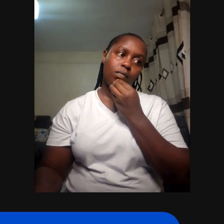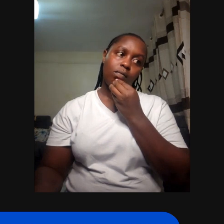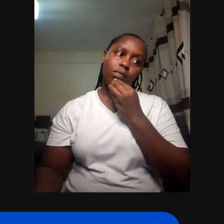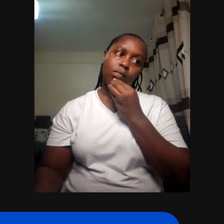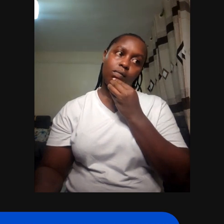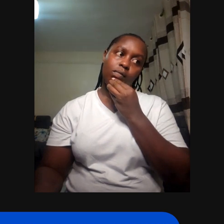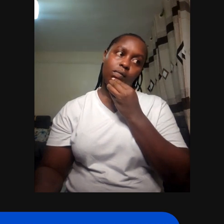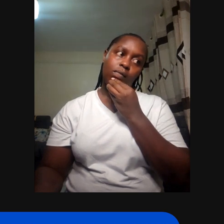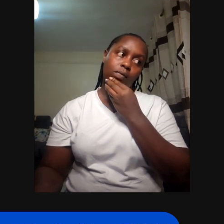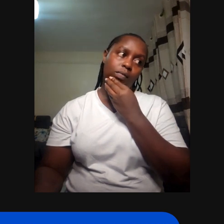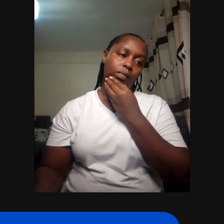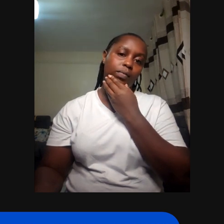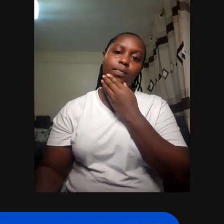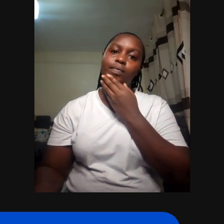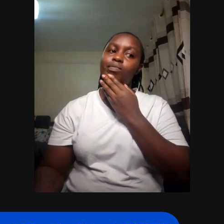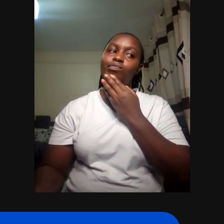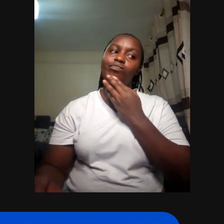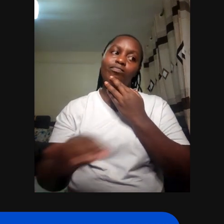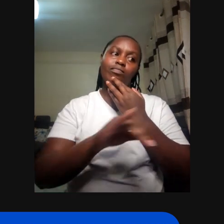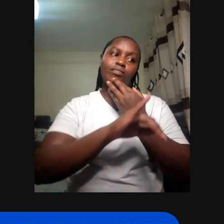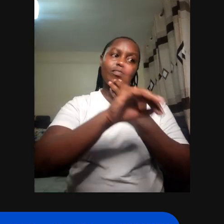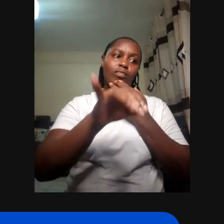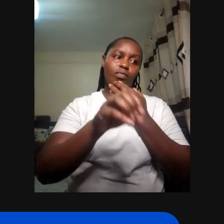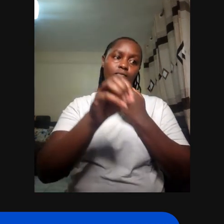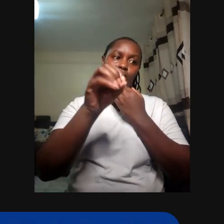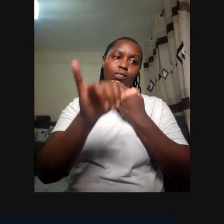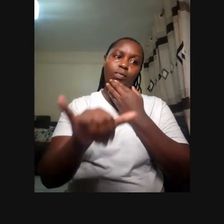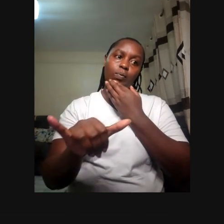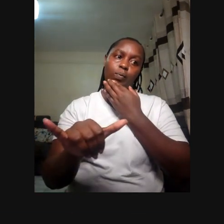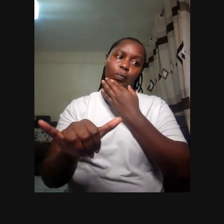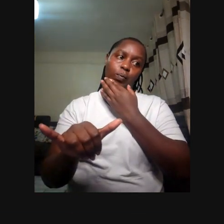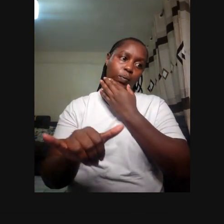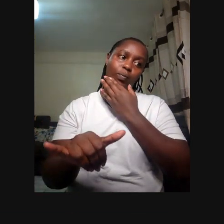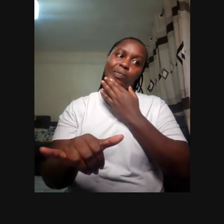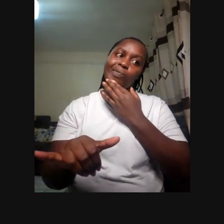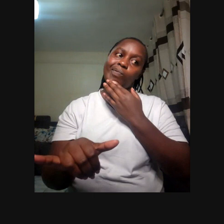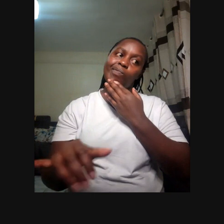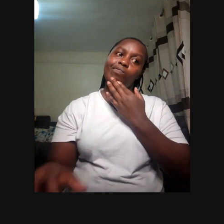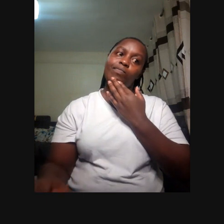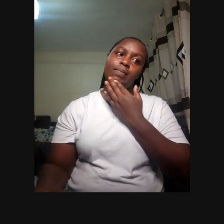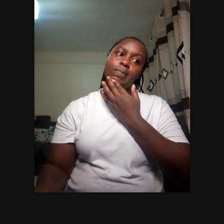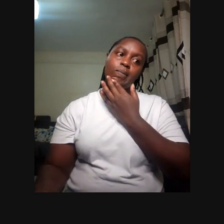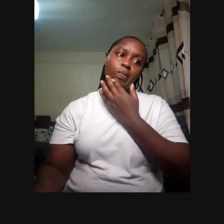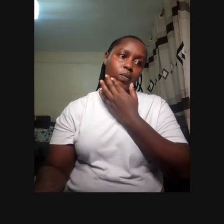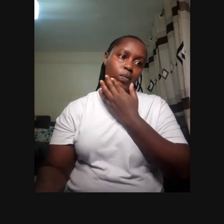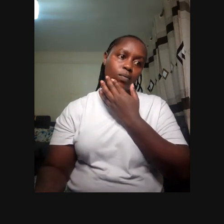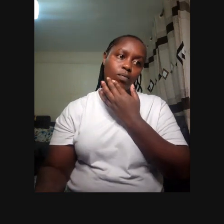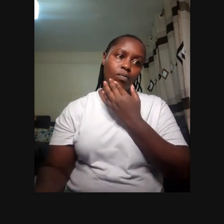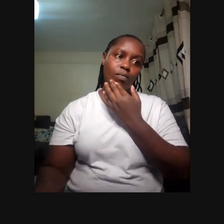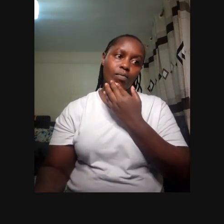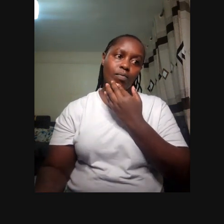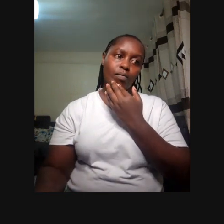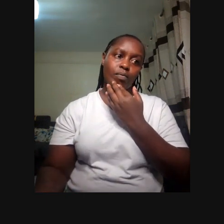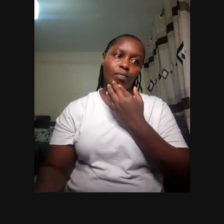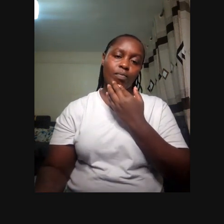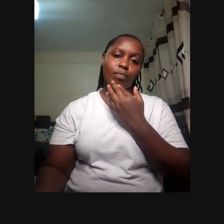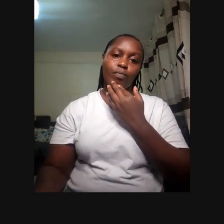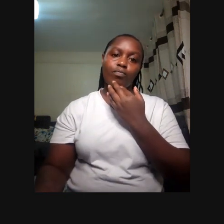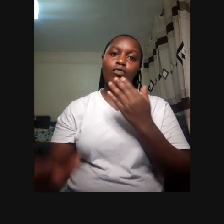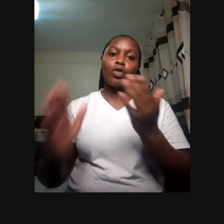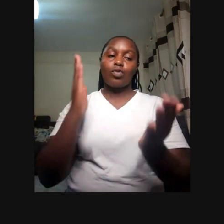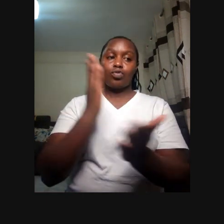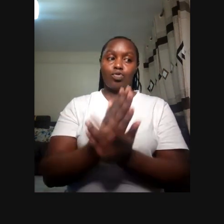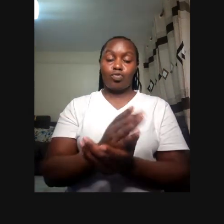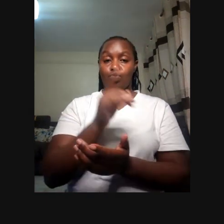And Joy, I honestly, one of these fine days, I will hold you accountable to those words that you